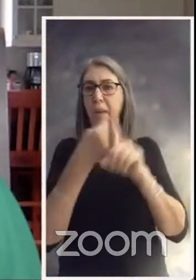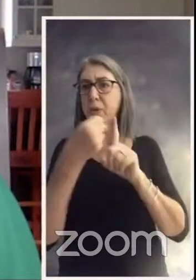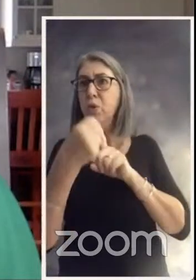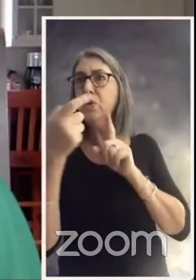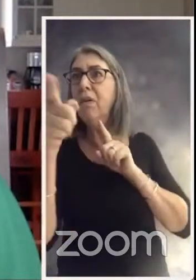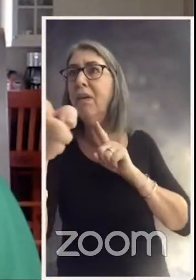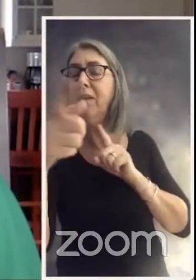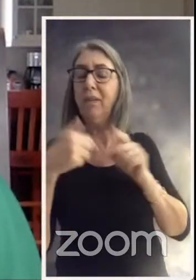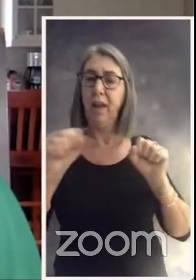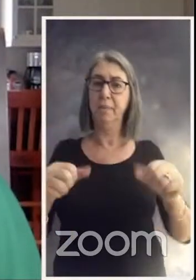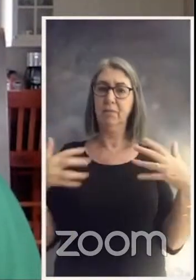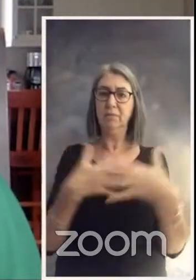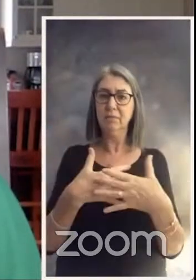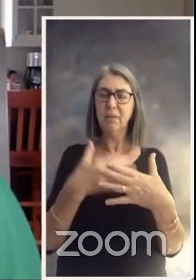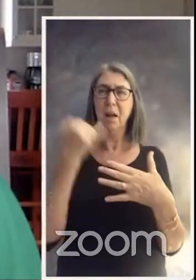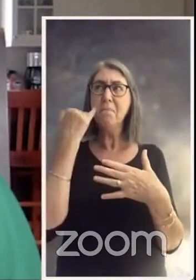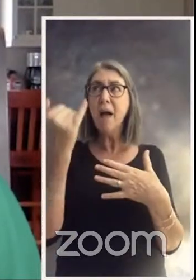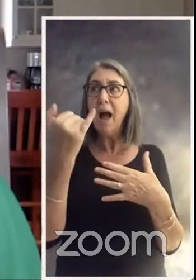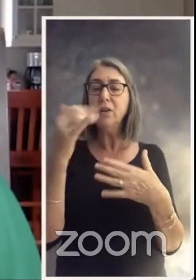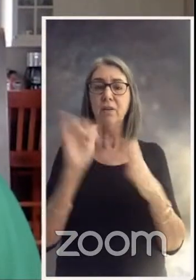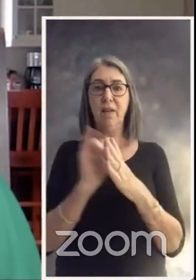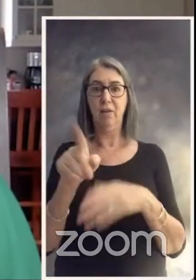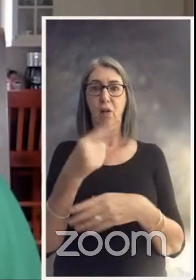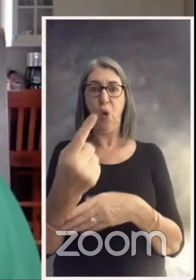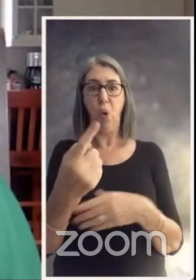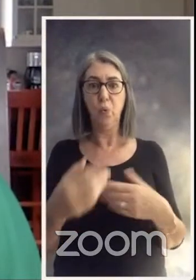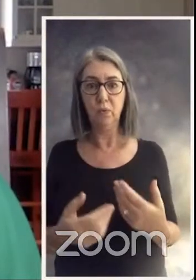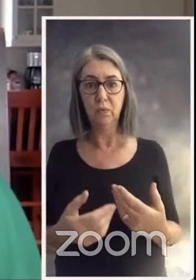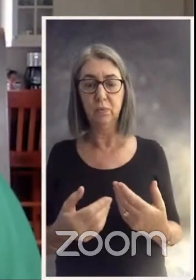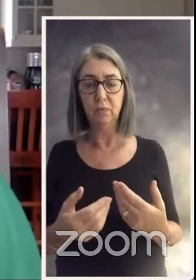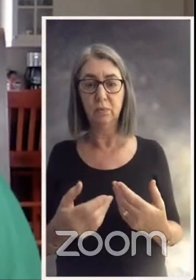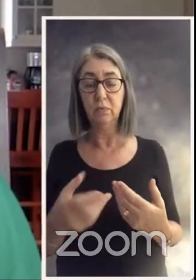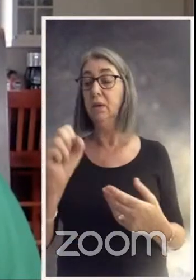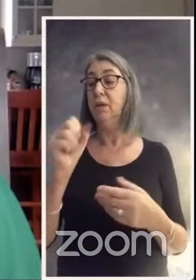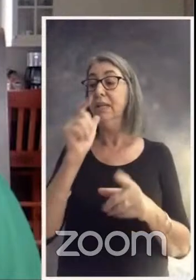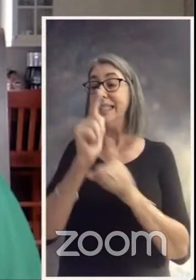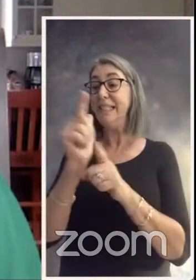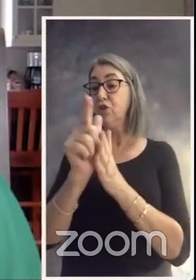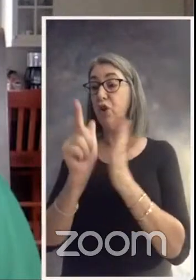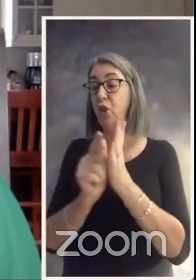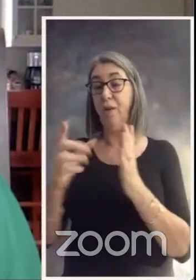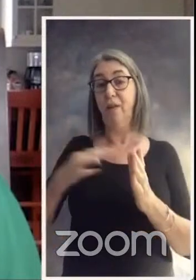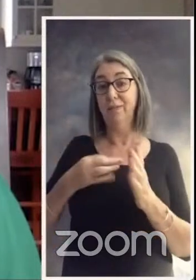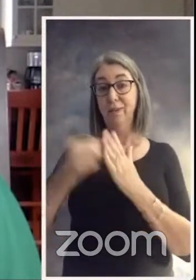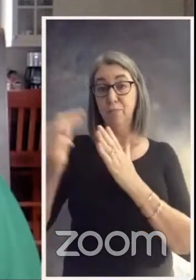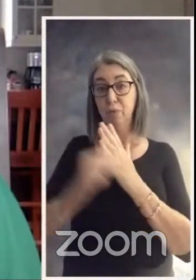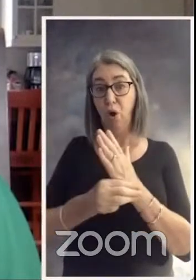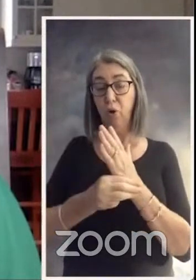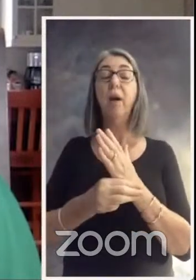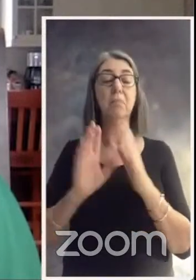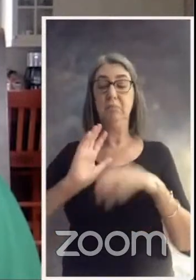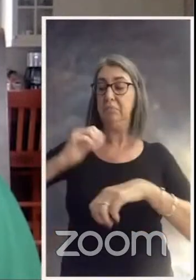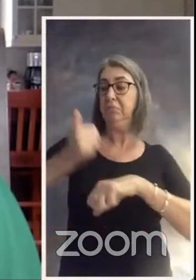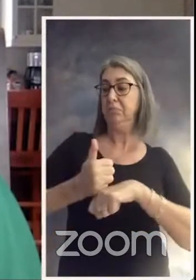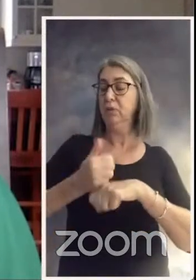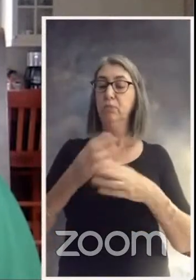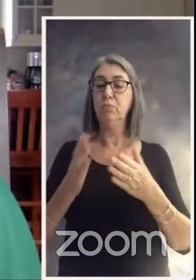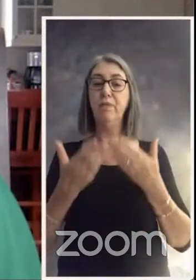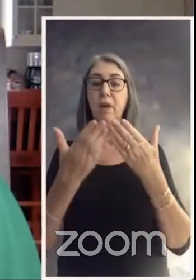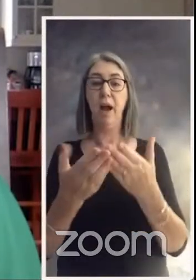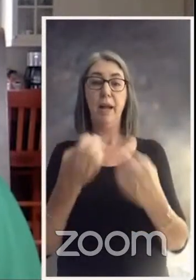very intimidating. Imagine doing that alone. The Sister-in-Law Volunteer Program was established to